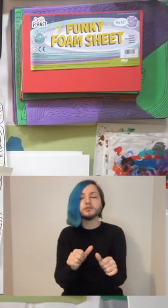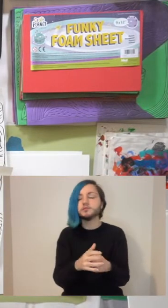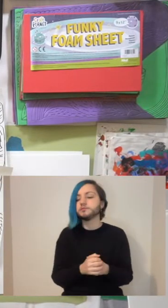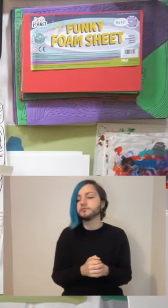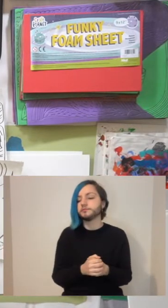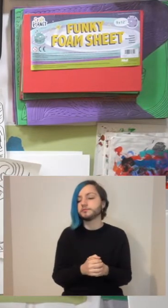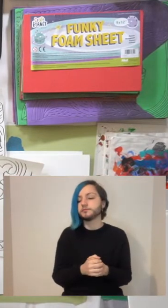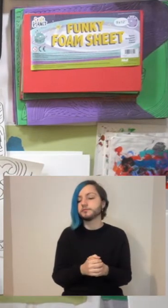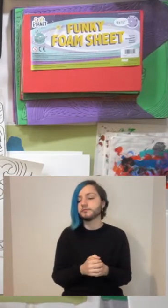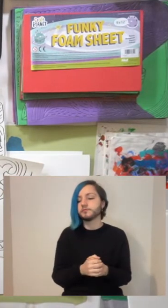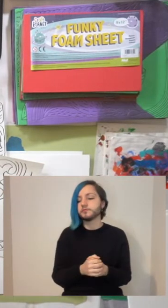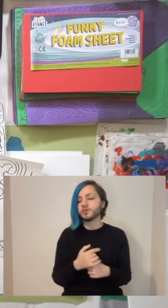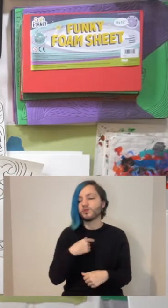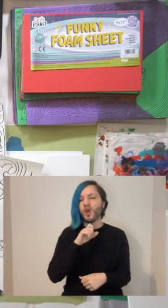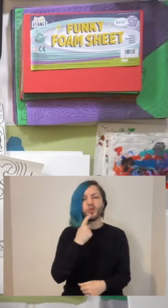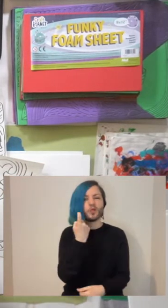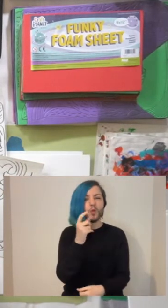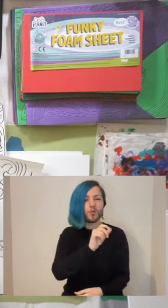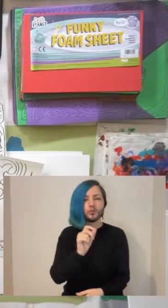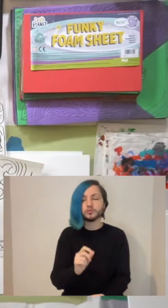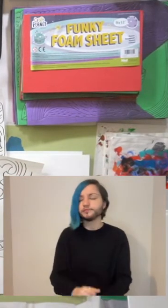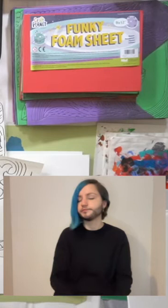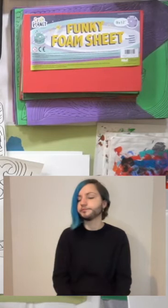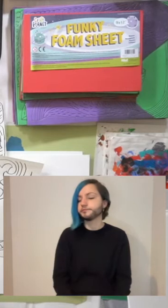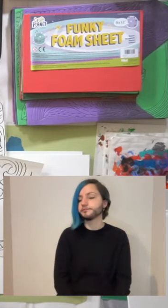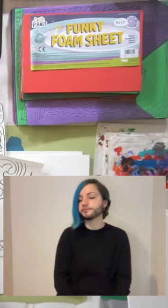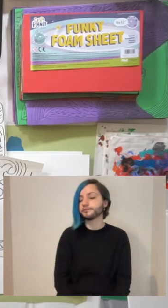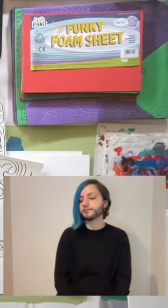do one more.